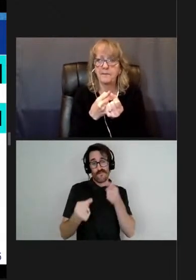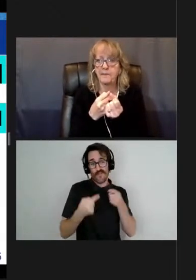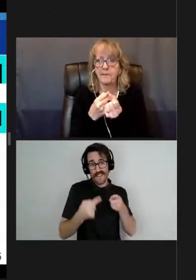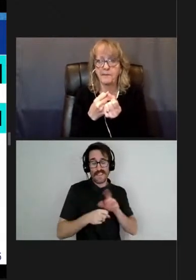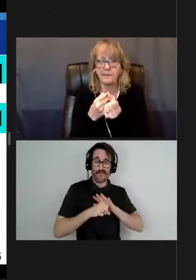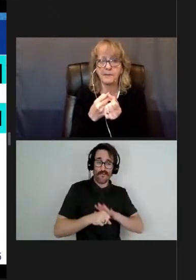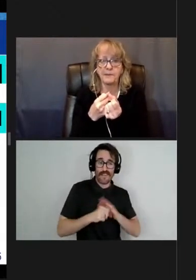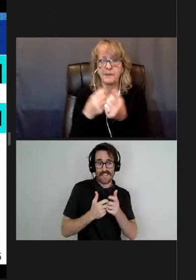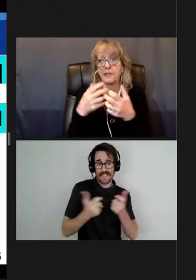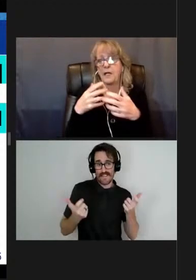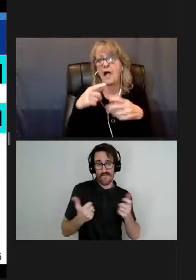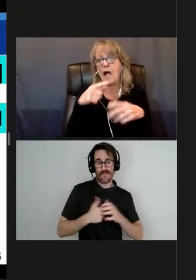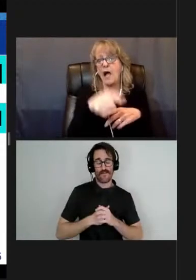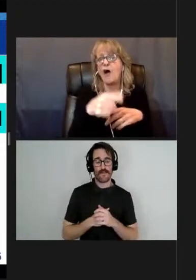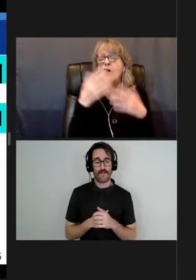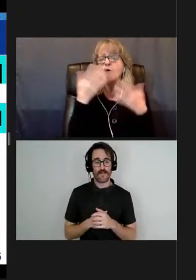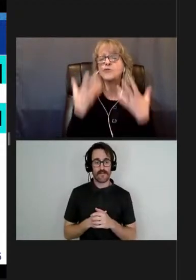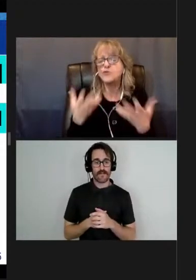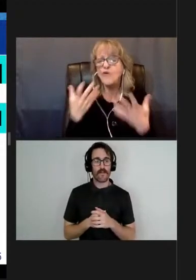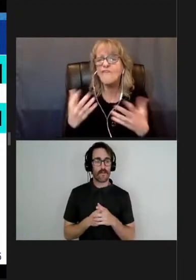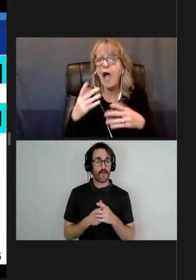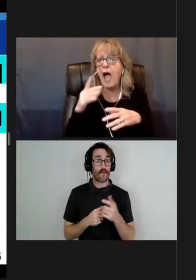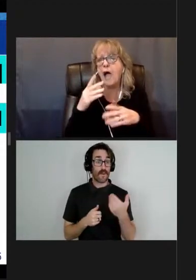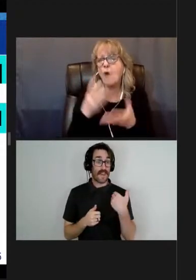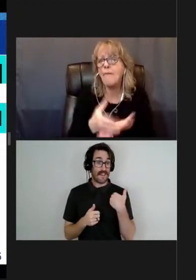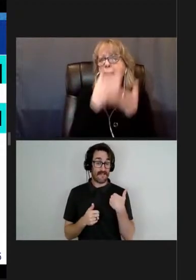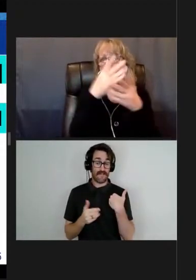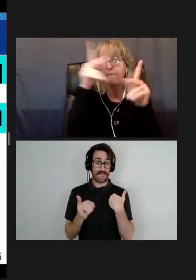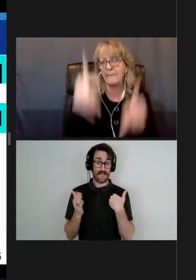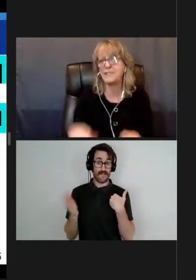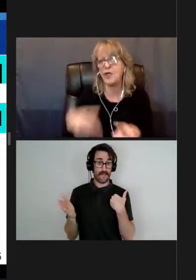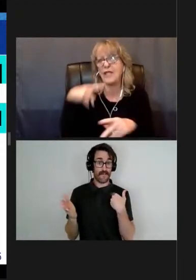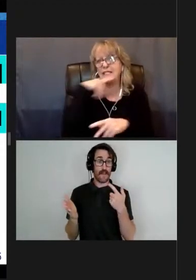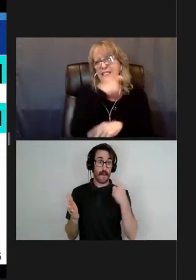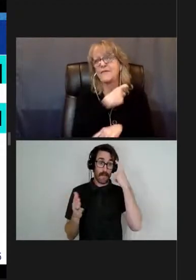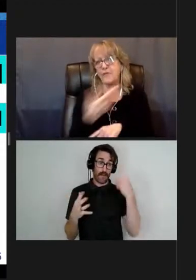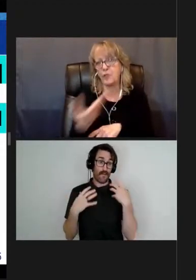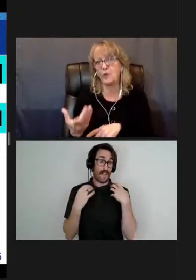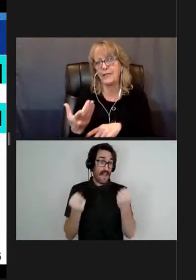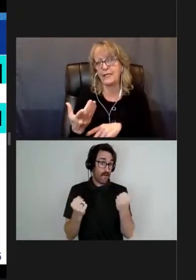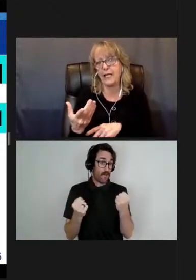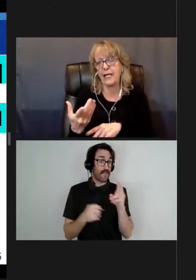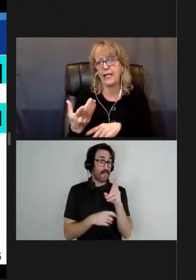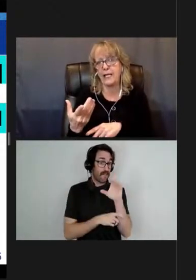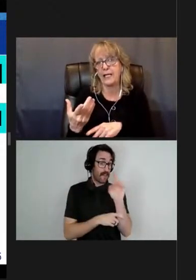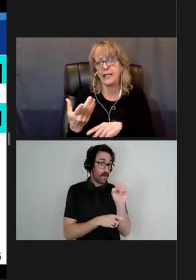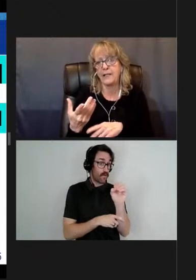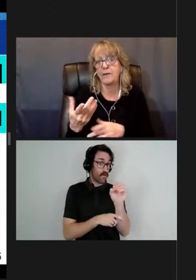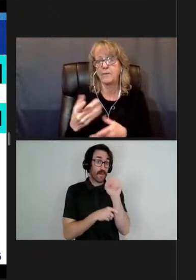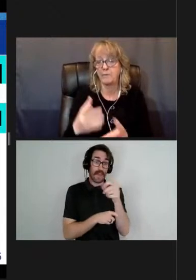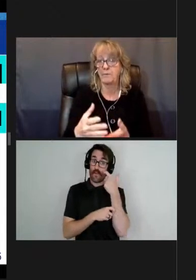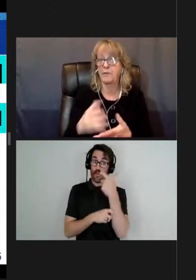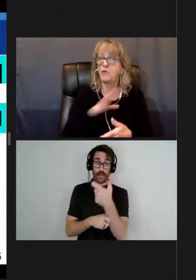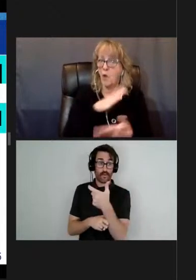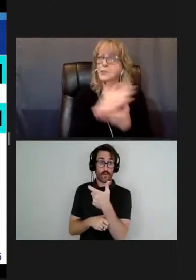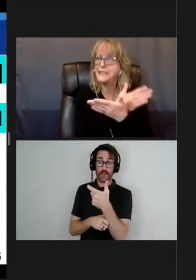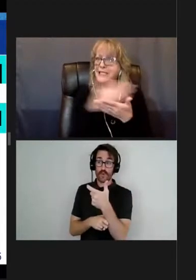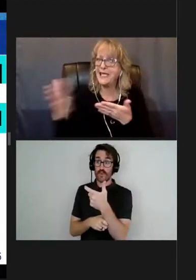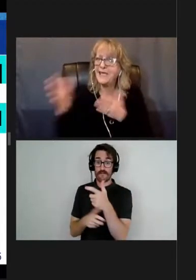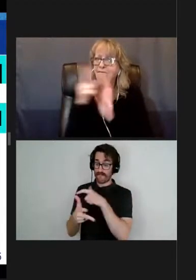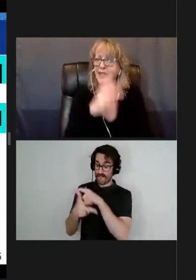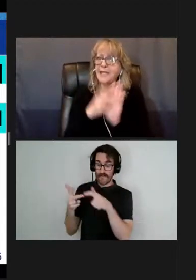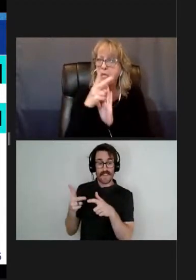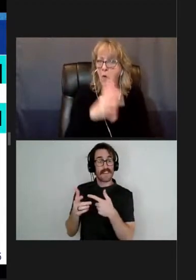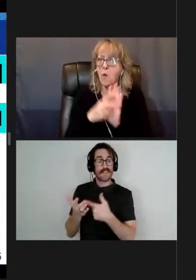supporting that. We have a series of mental health videos, including those dealing with